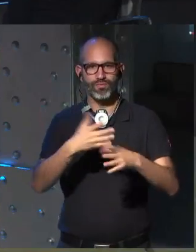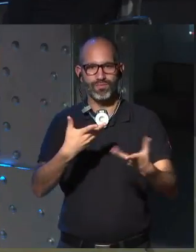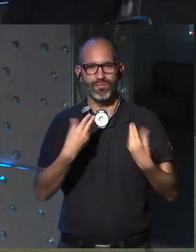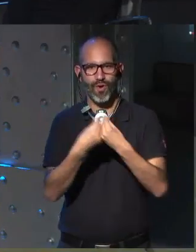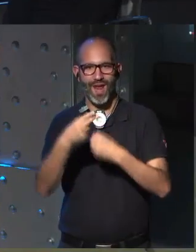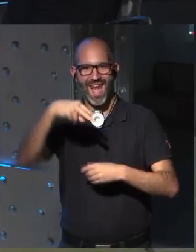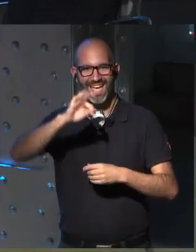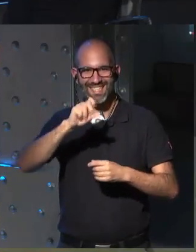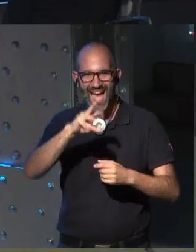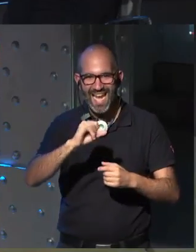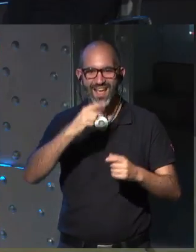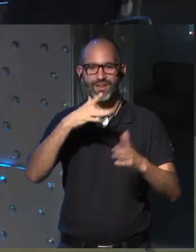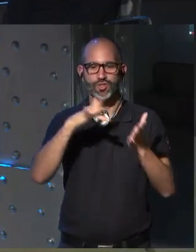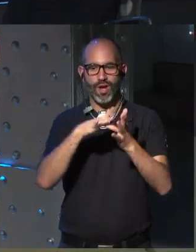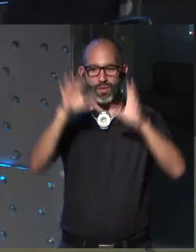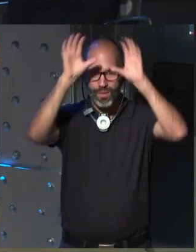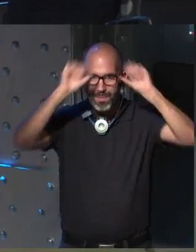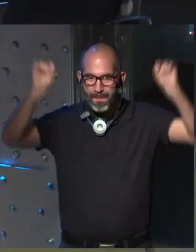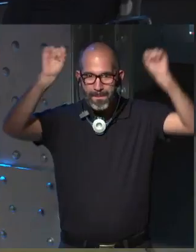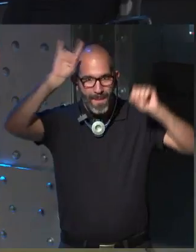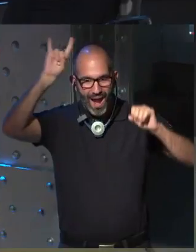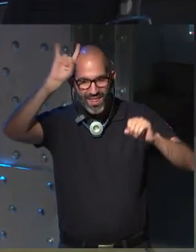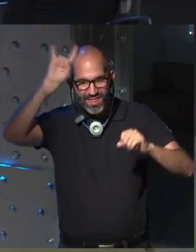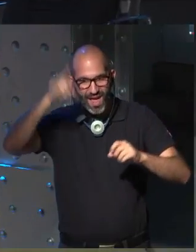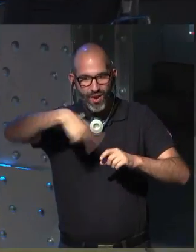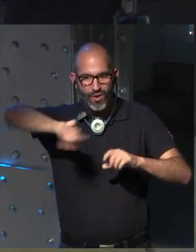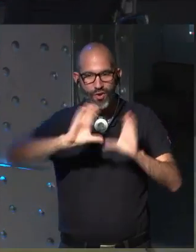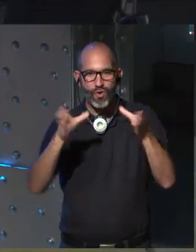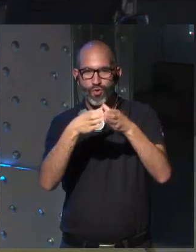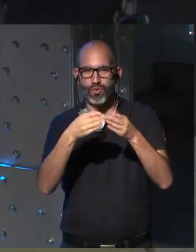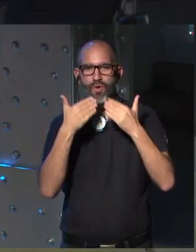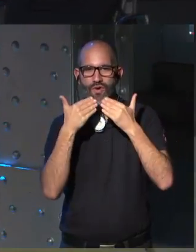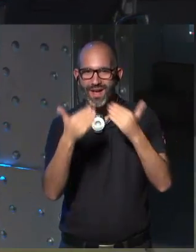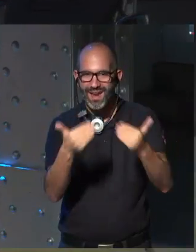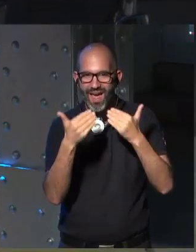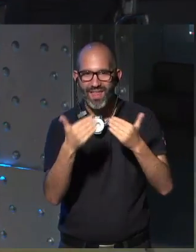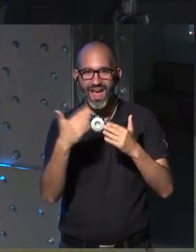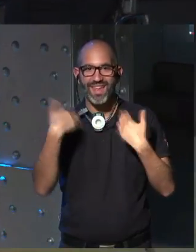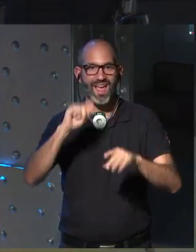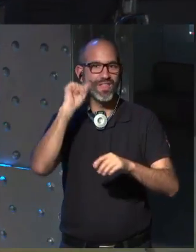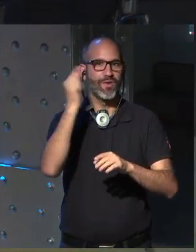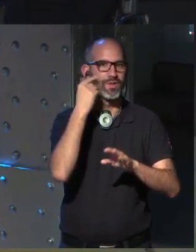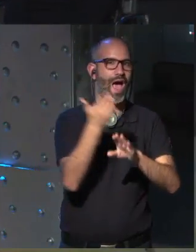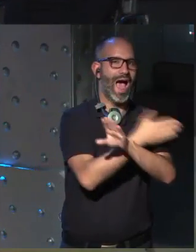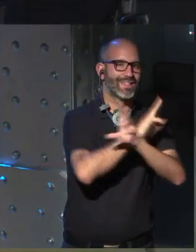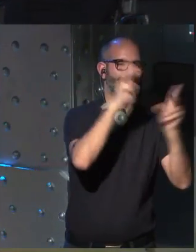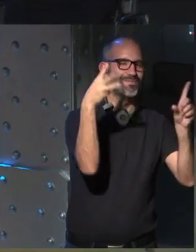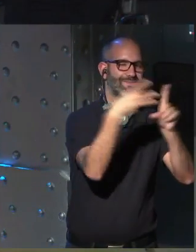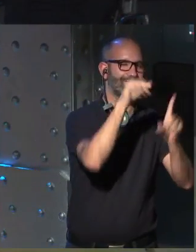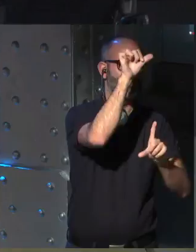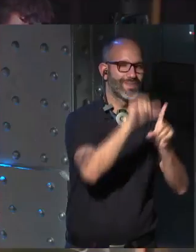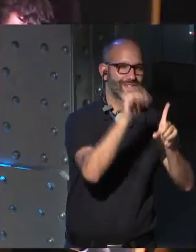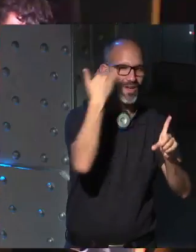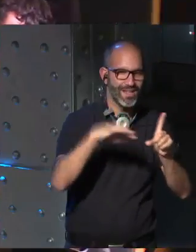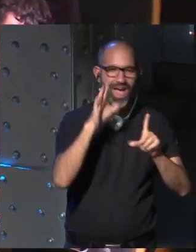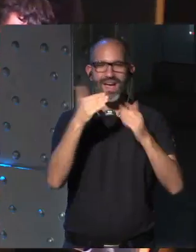you. Having Natalia, Fernando, Irene Camino, Andrea, Netna. As always, I knew about you through